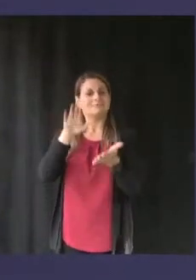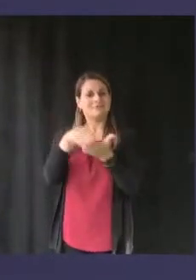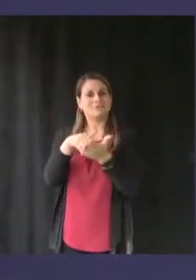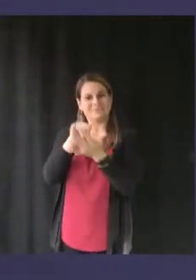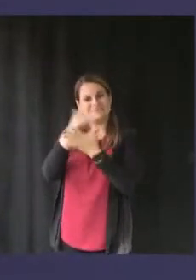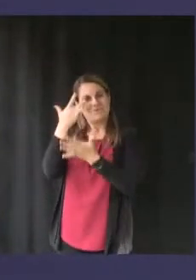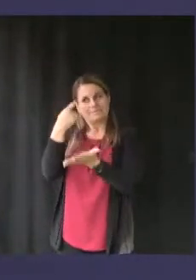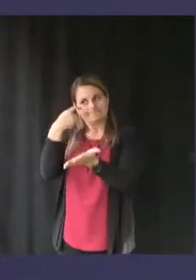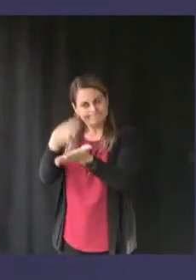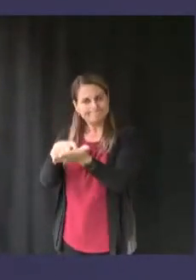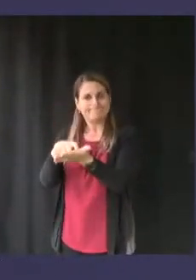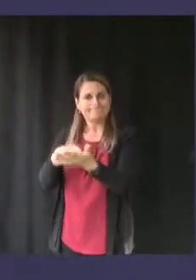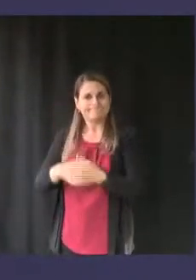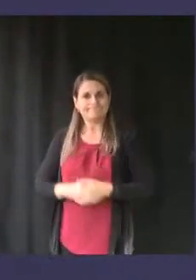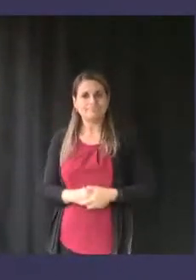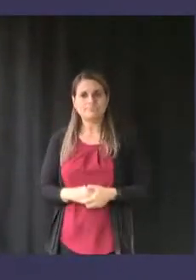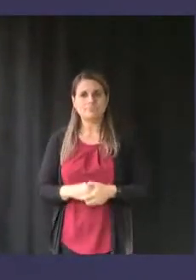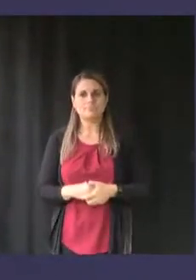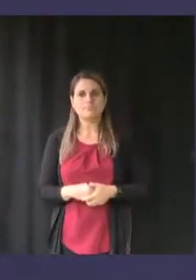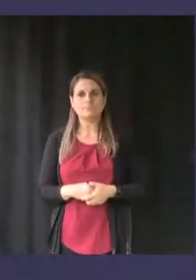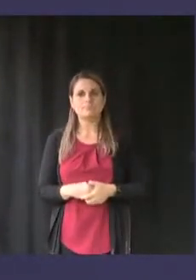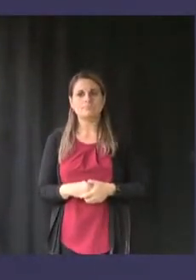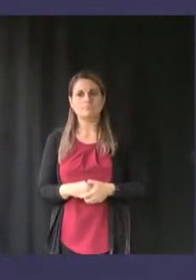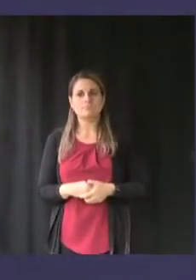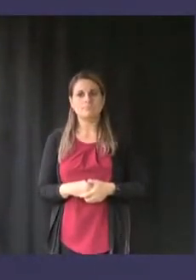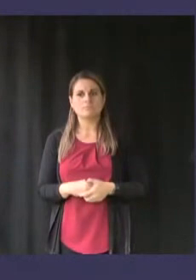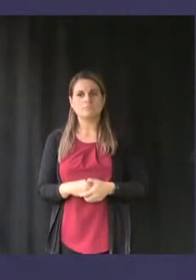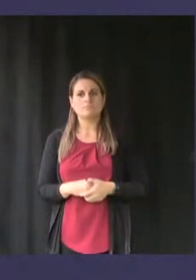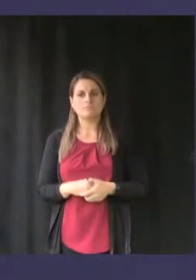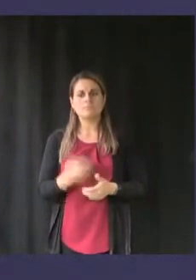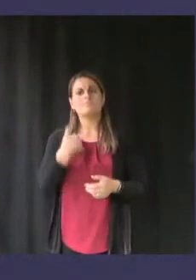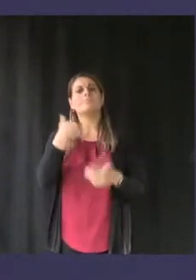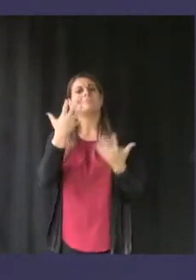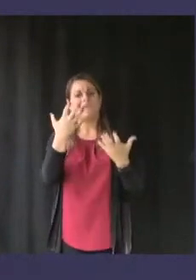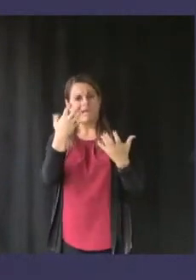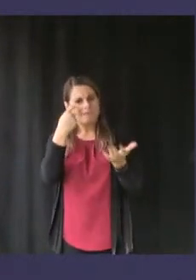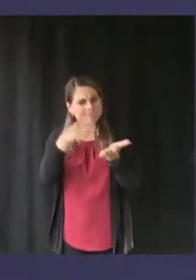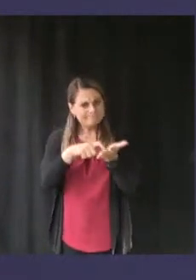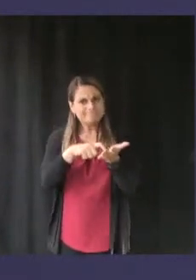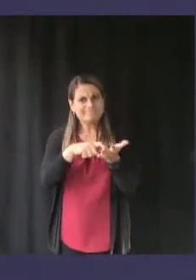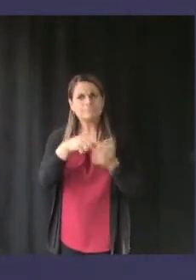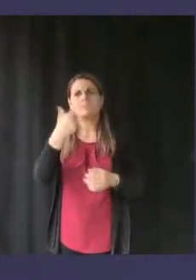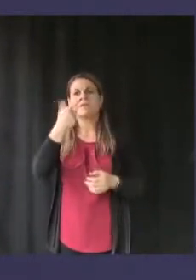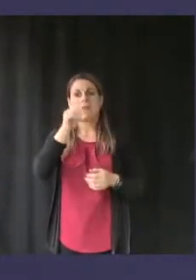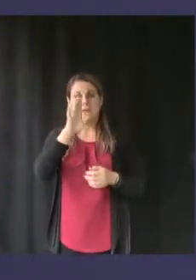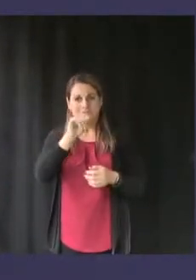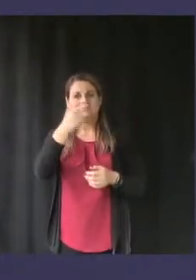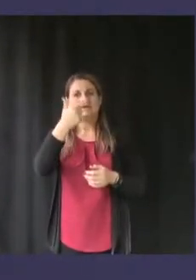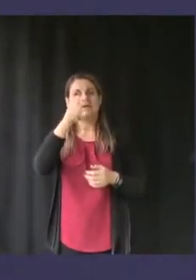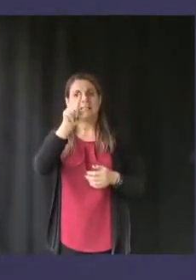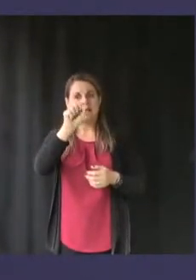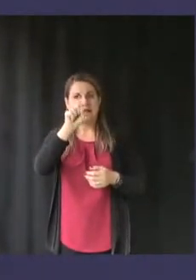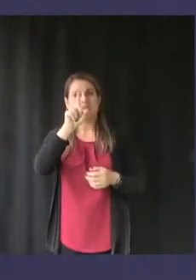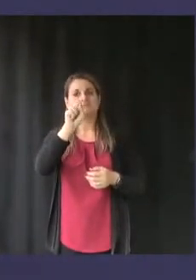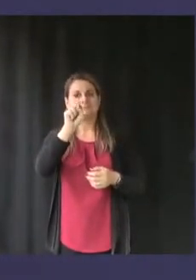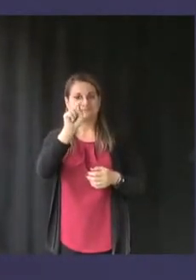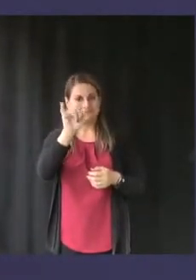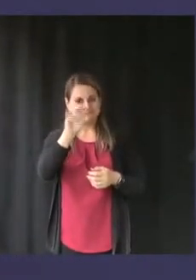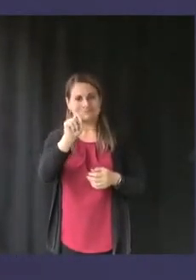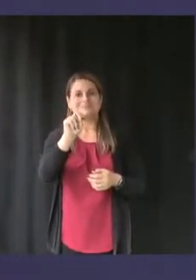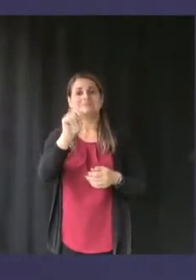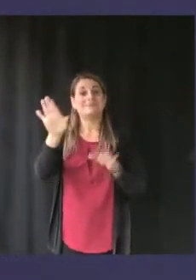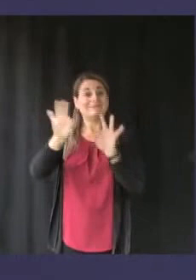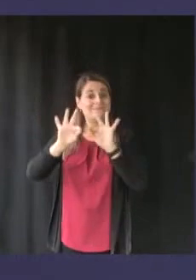I would be remiss if I did not take a moment to also thank Gary Gladstein and his family, whose vision and